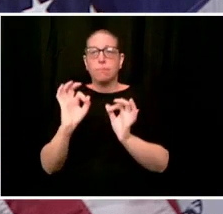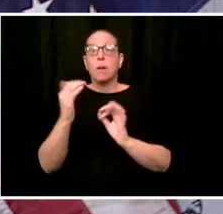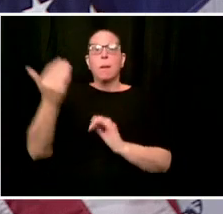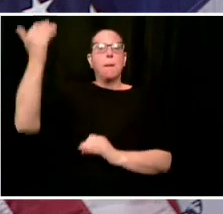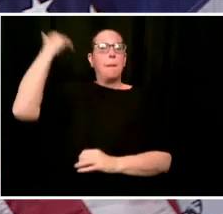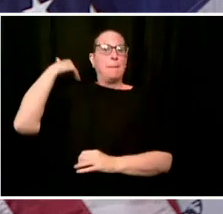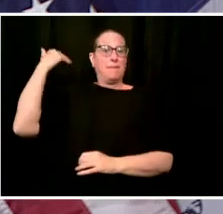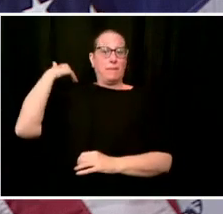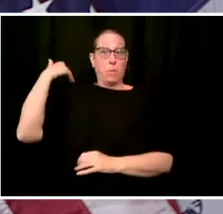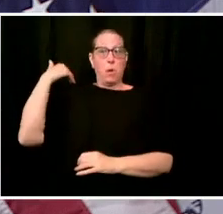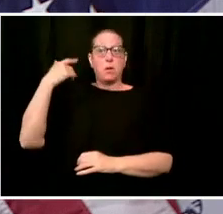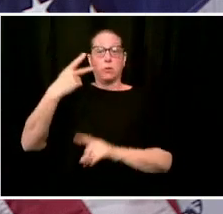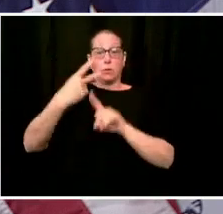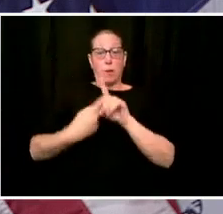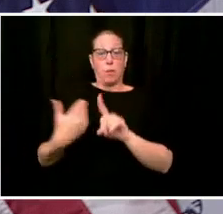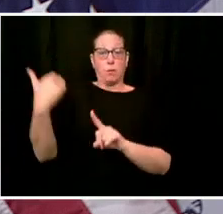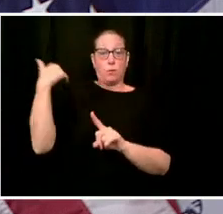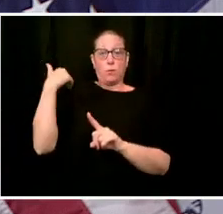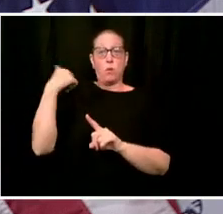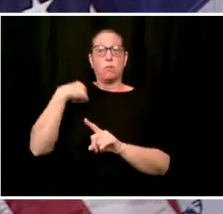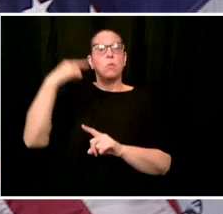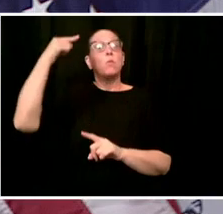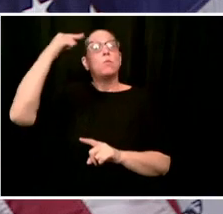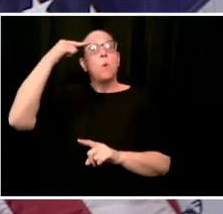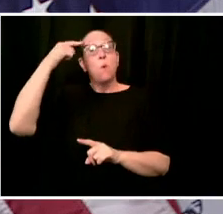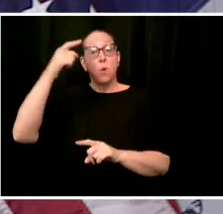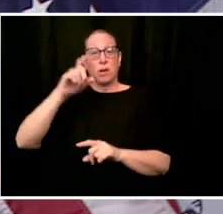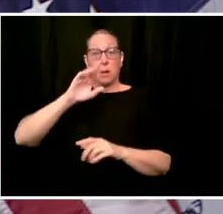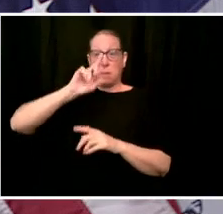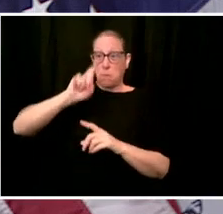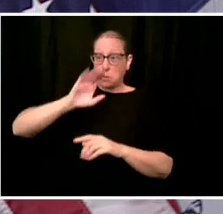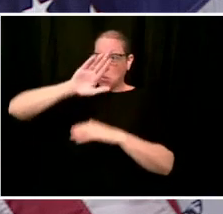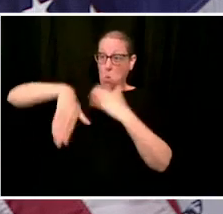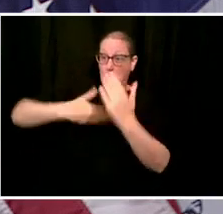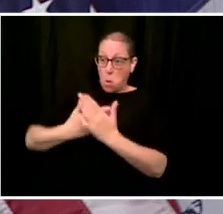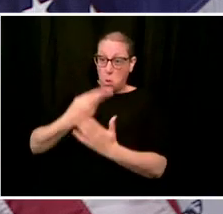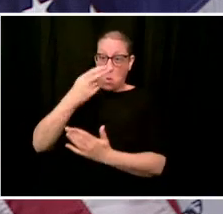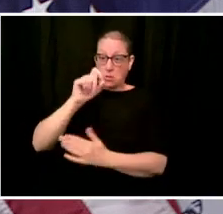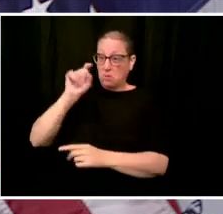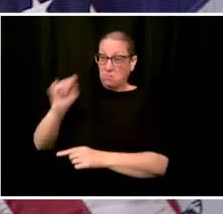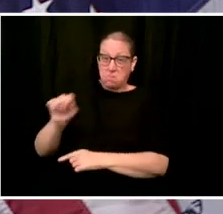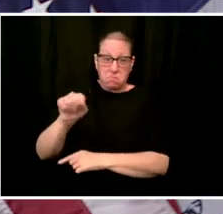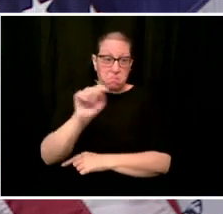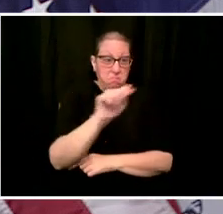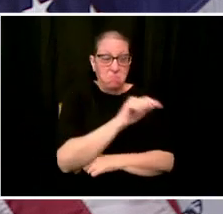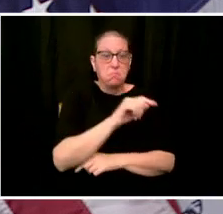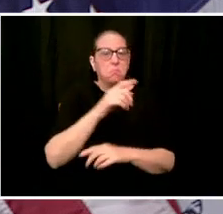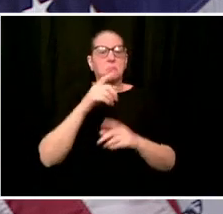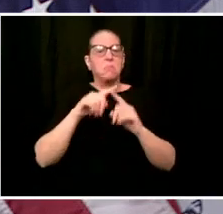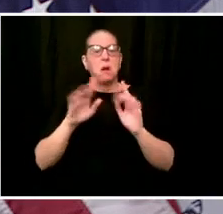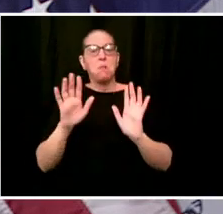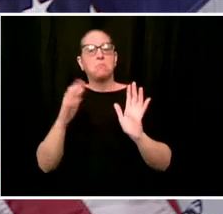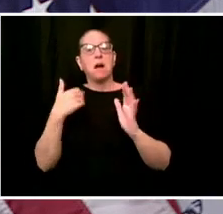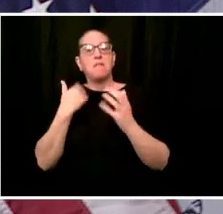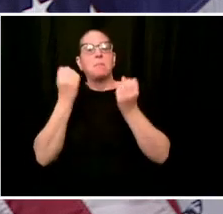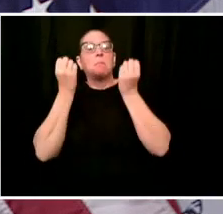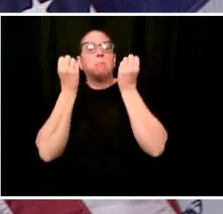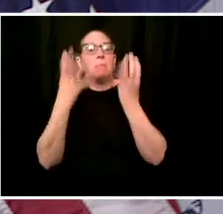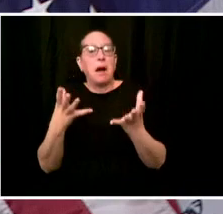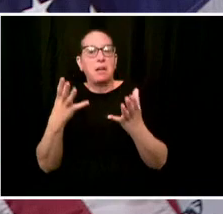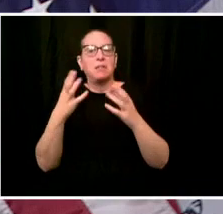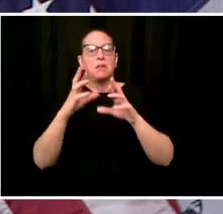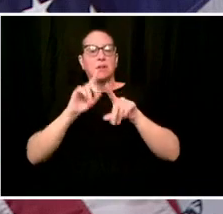whole infrastructure is in place. We can put together what it takes to take care of folks rapidly if we need